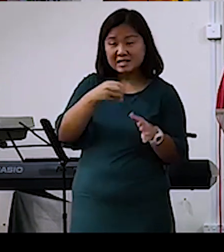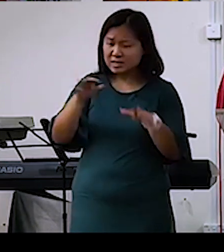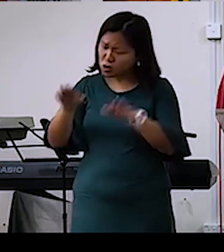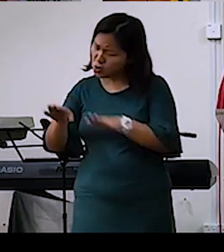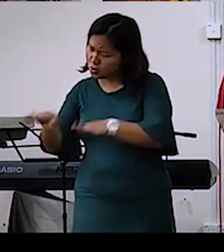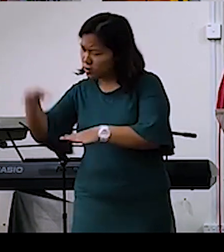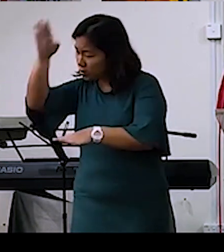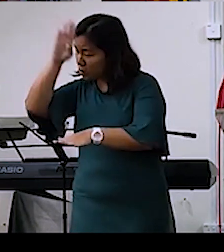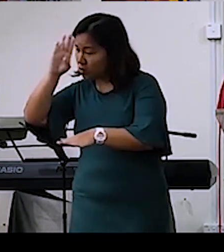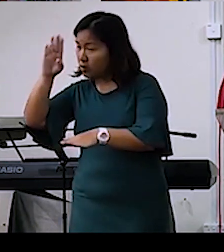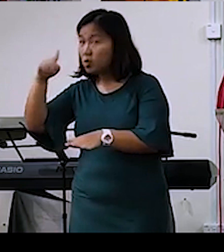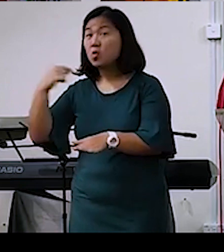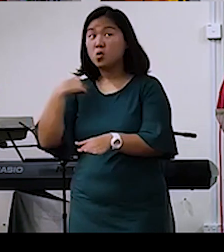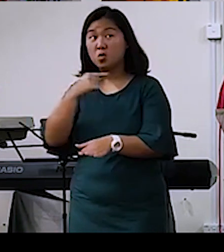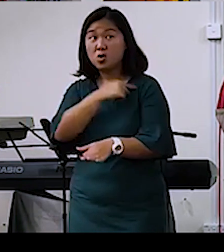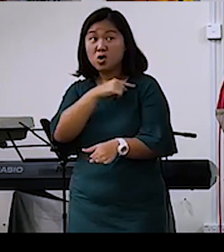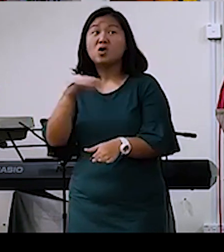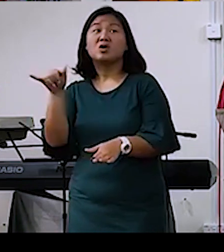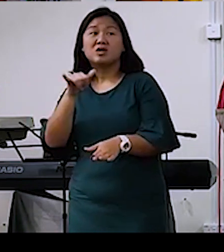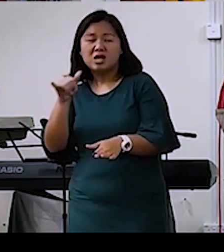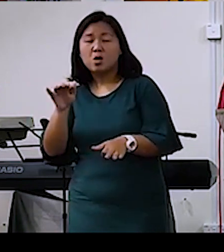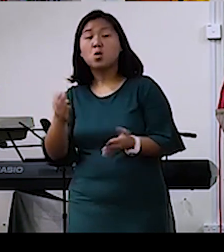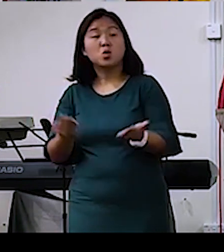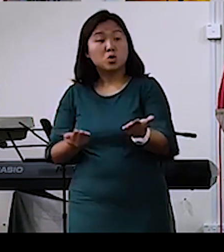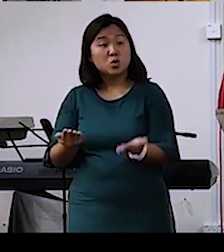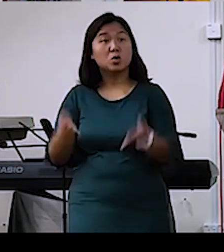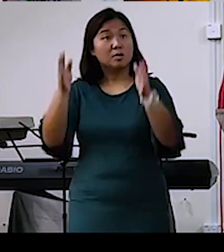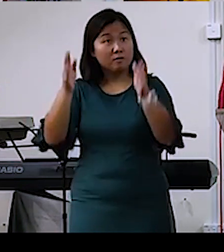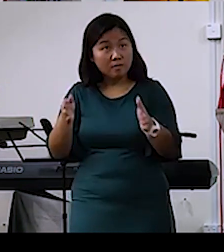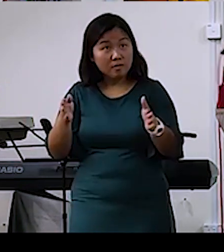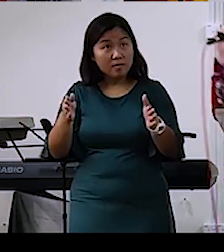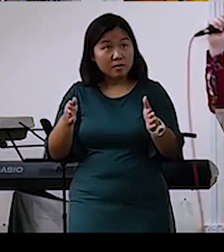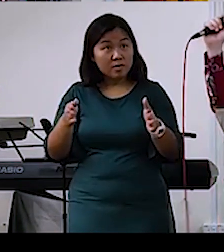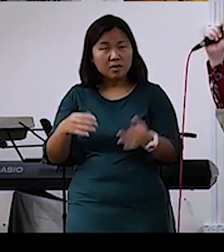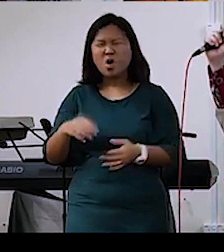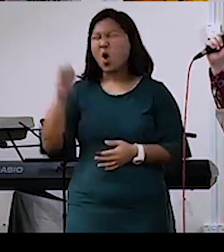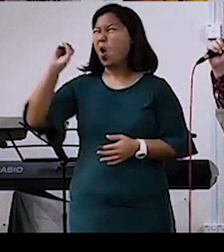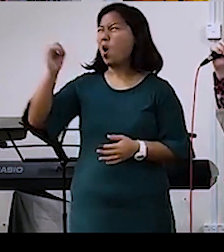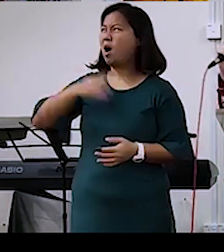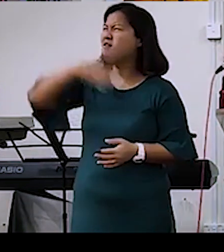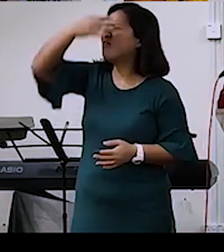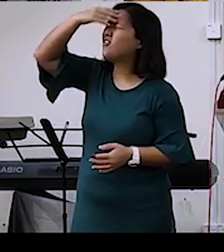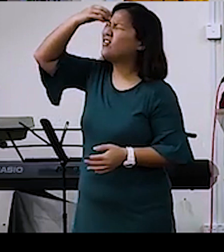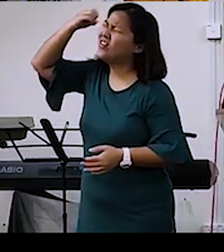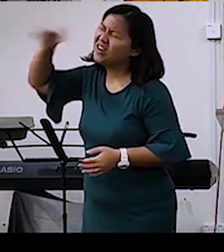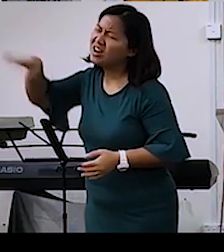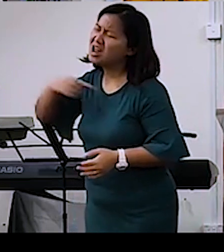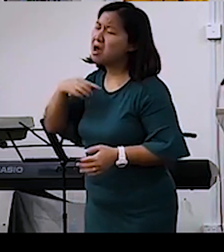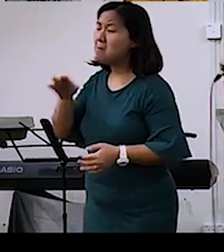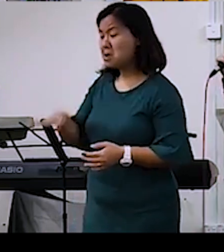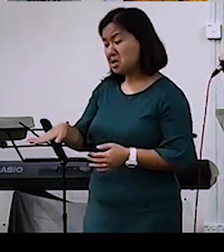servants of God. I'm a child and a servant of God. Sometimes we forget. Oh, I'm a child of God. I can do whatever I like. I can